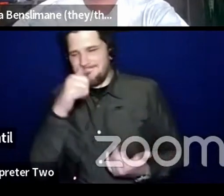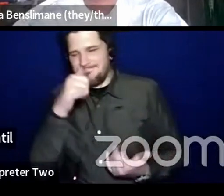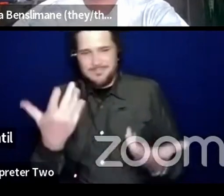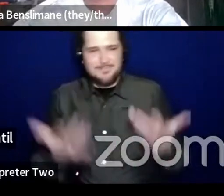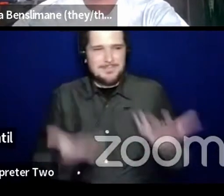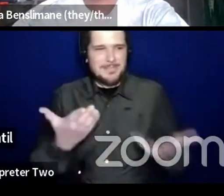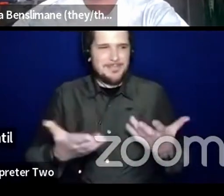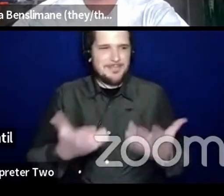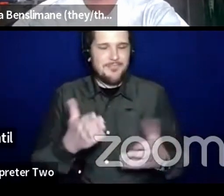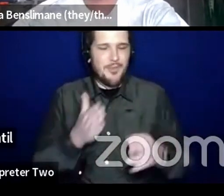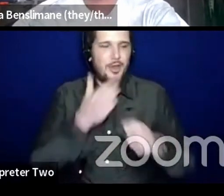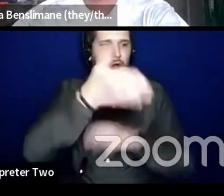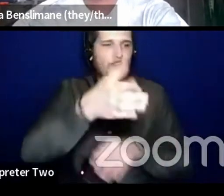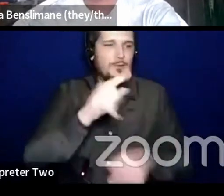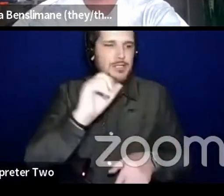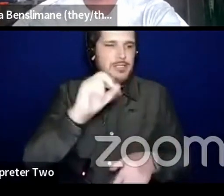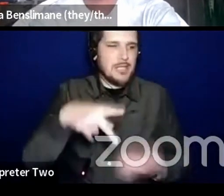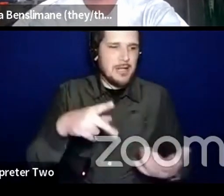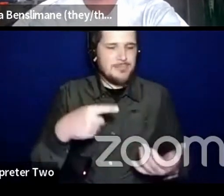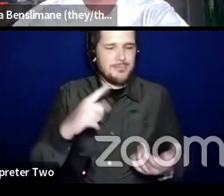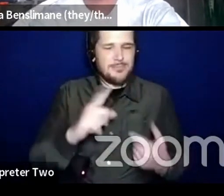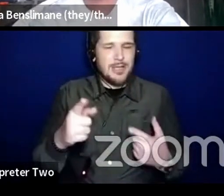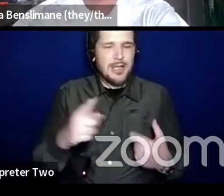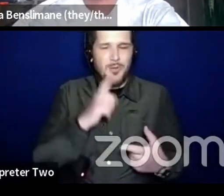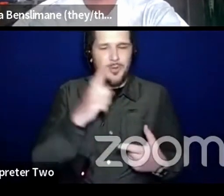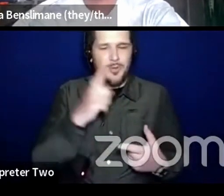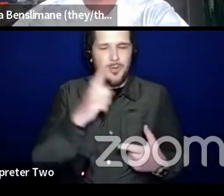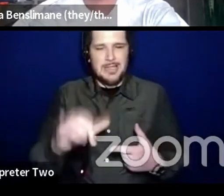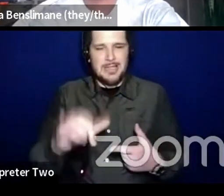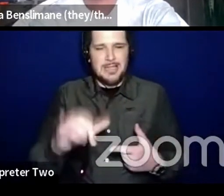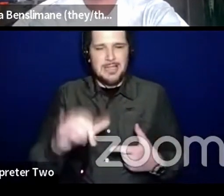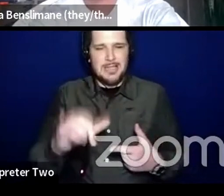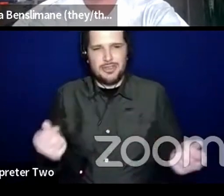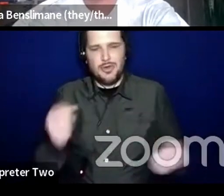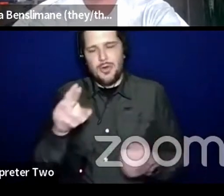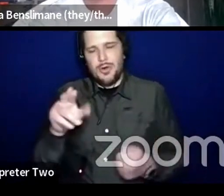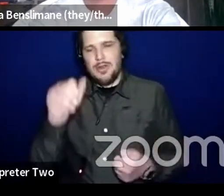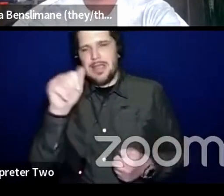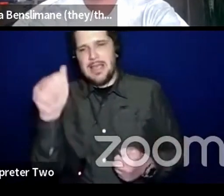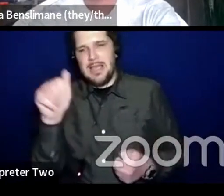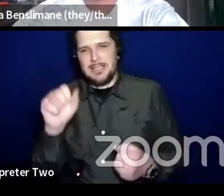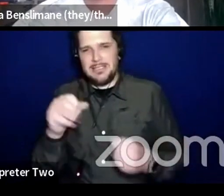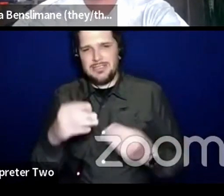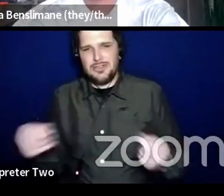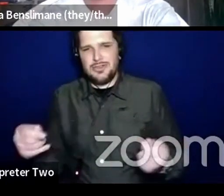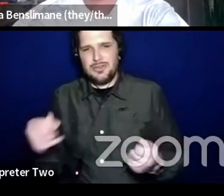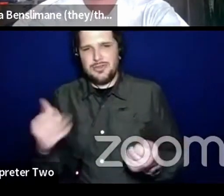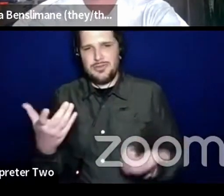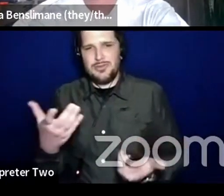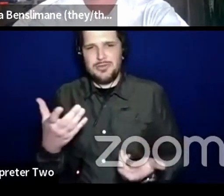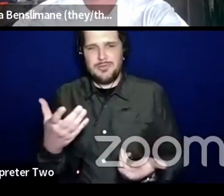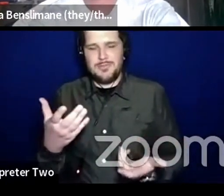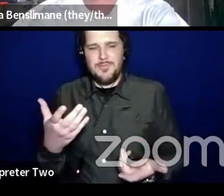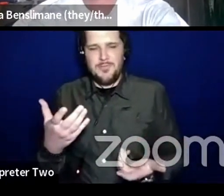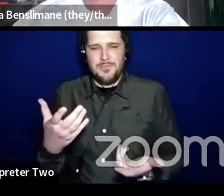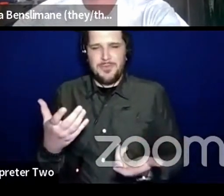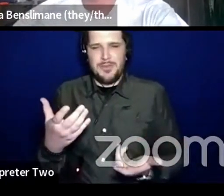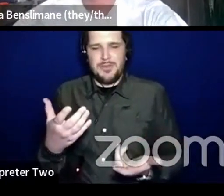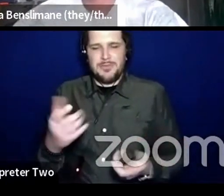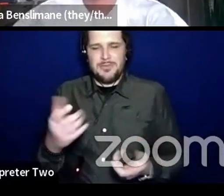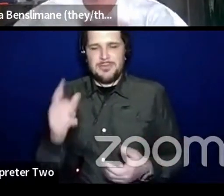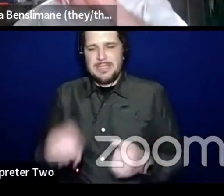over the top sometimes, but I really think it is the solution, or a solution, or a place where solutions can grow